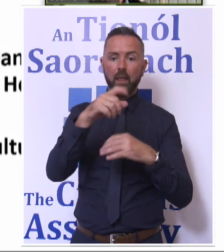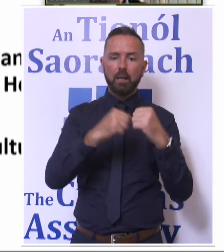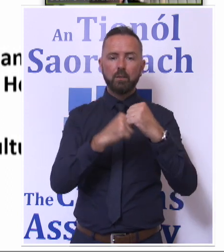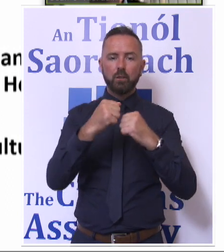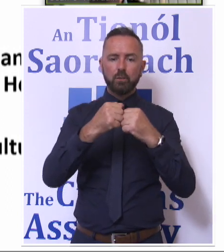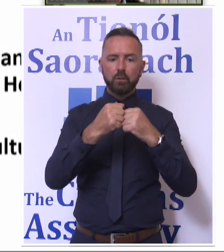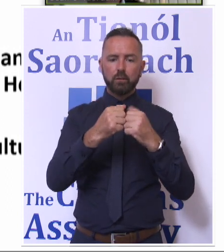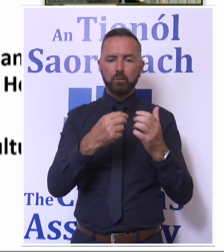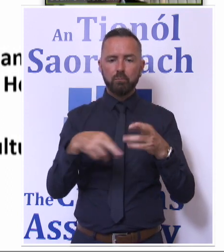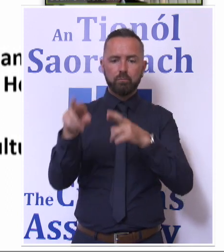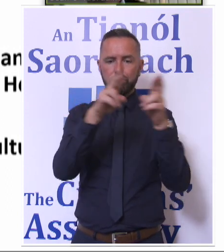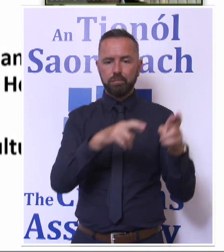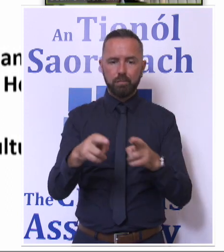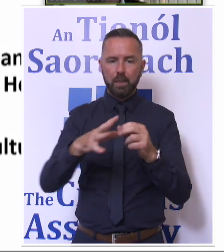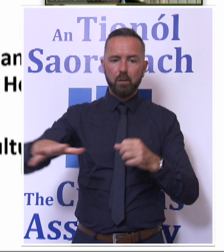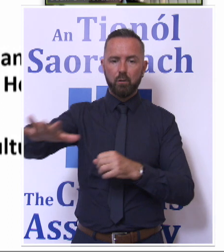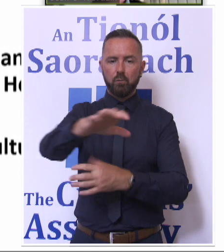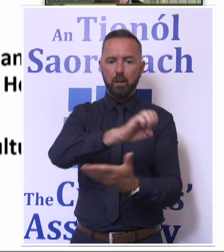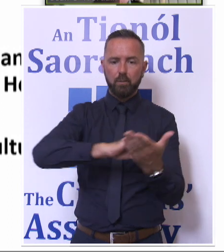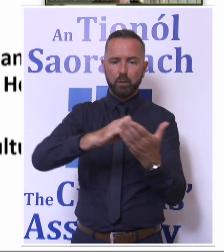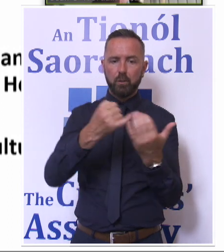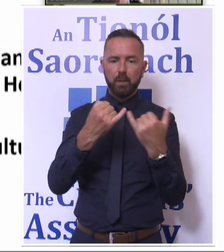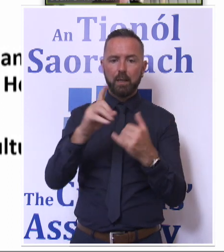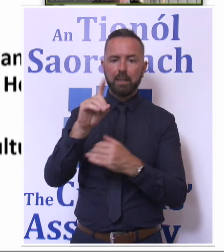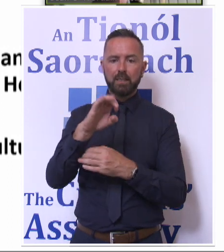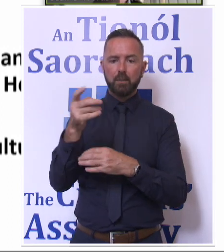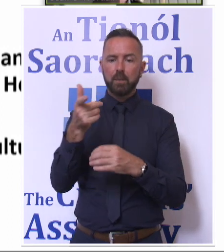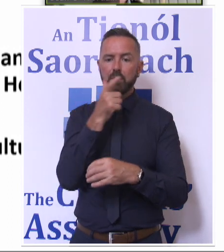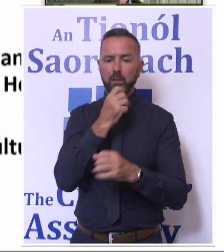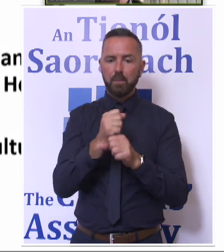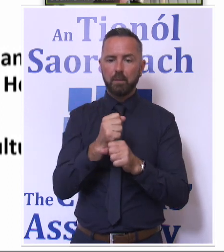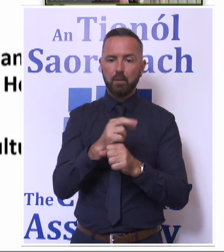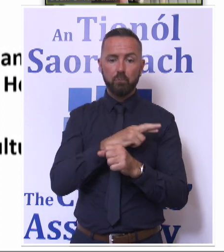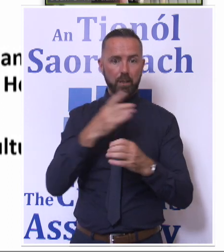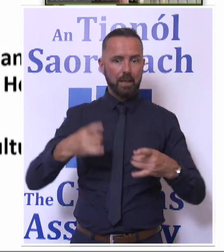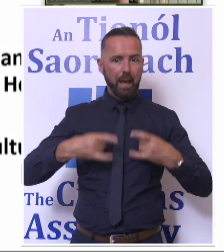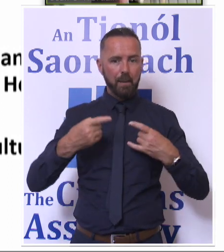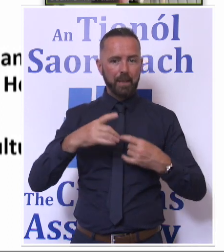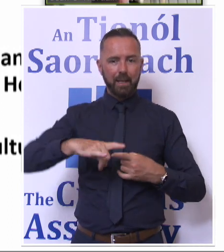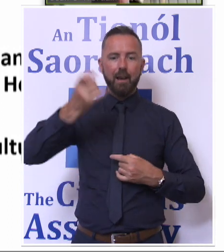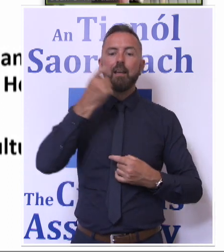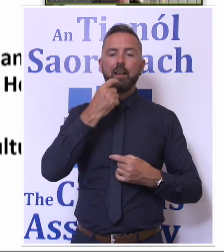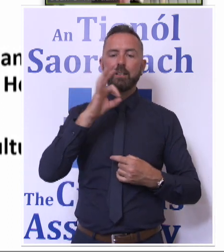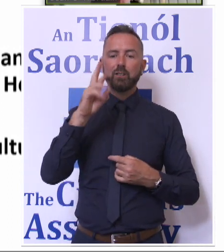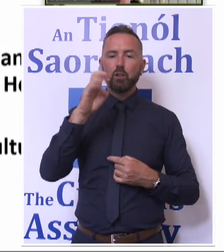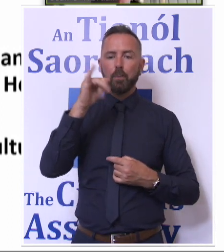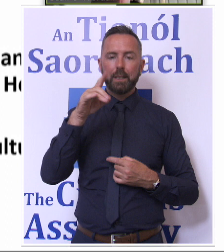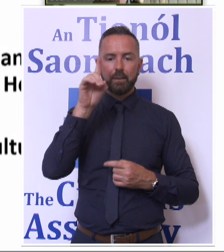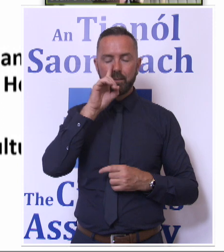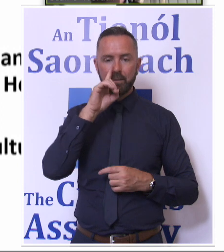replicated across much of Europe, as Diarmuid has pointed out. And I was delighted that he highlighted Germany. There's a great story about an Irish